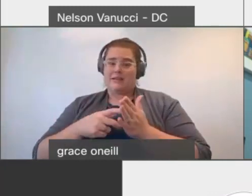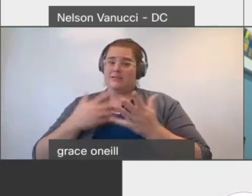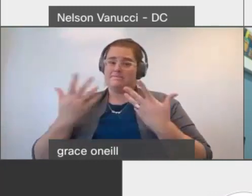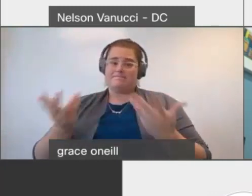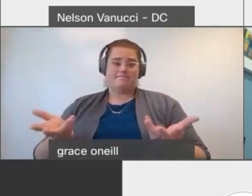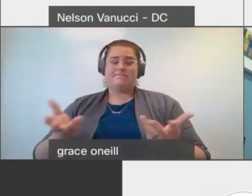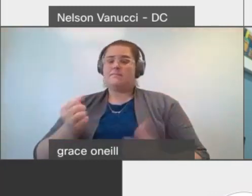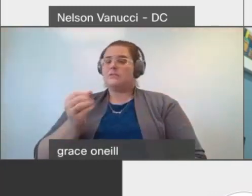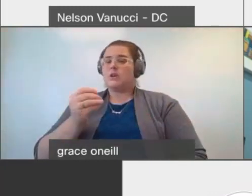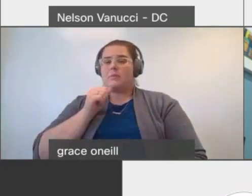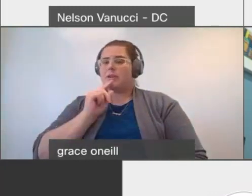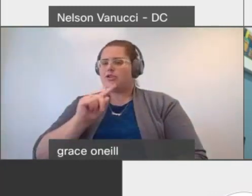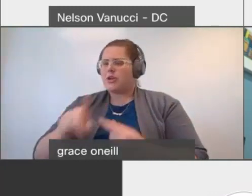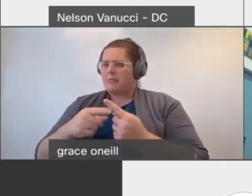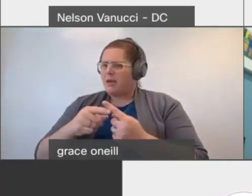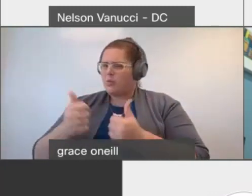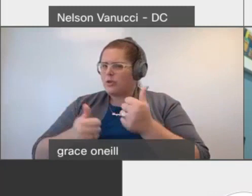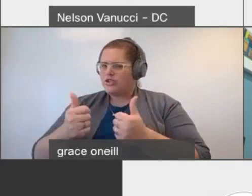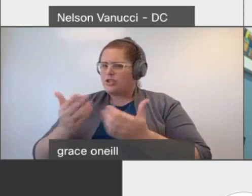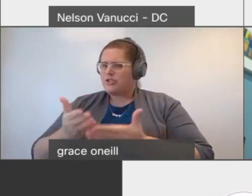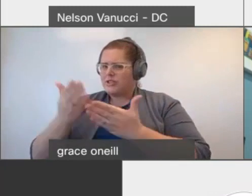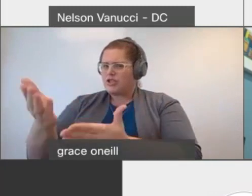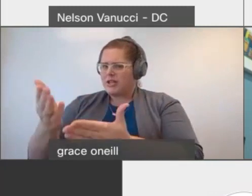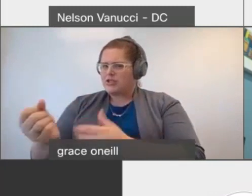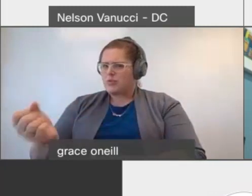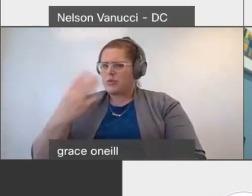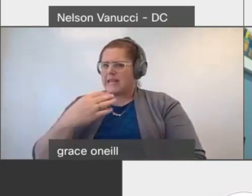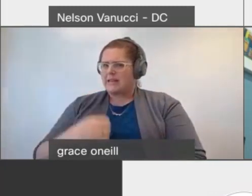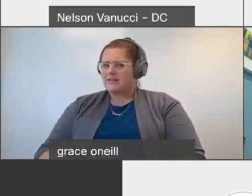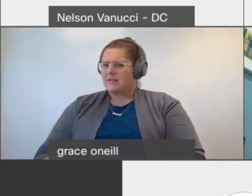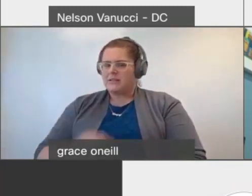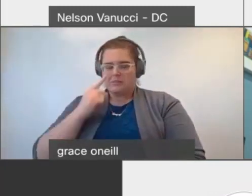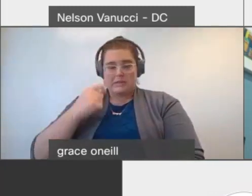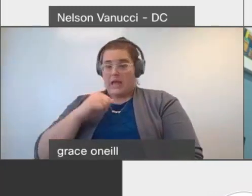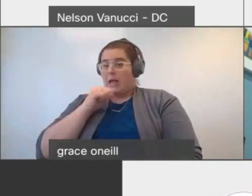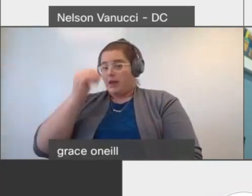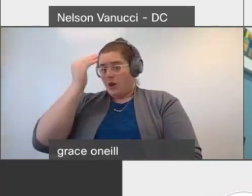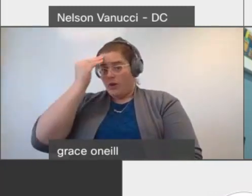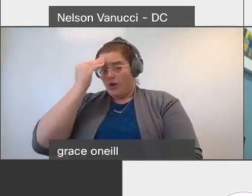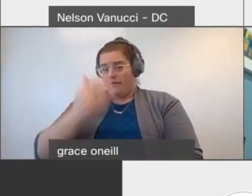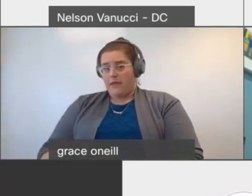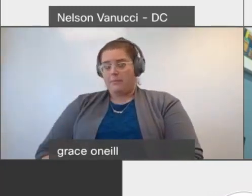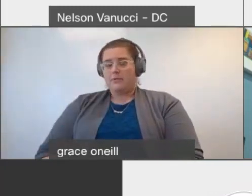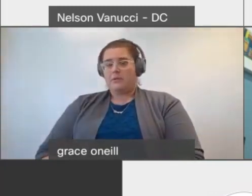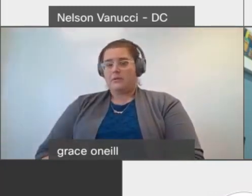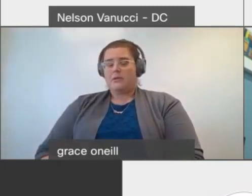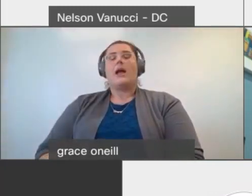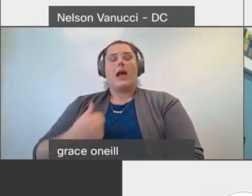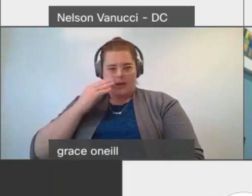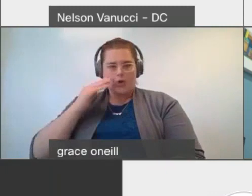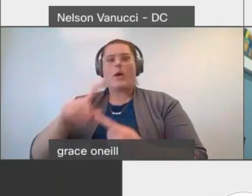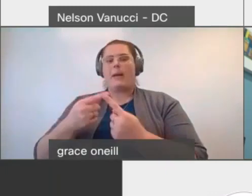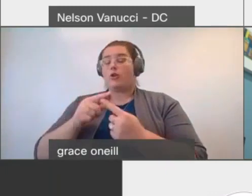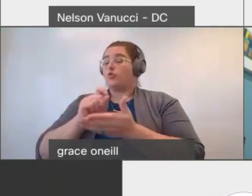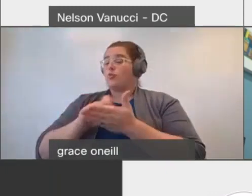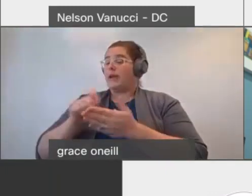know the suggestions that may have come in because I am not aware of them. I am aware of the written questions that were